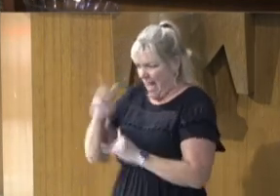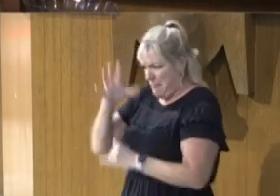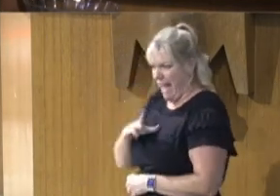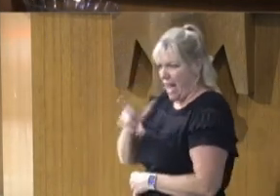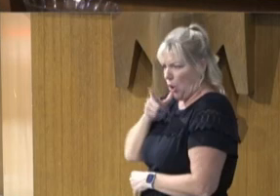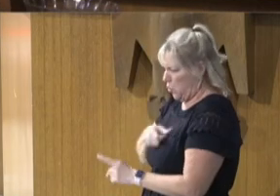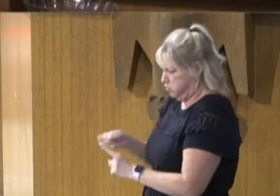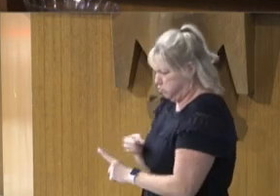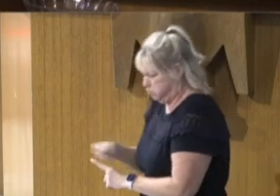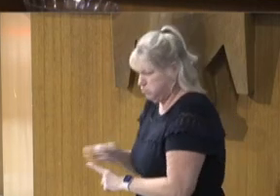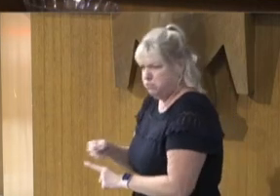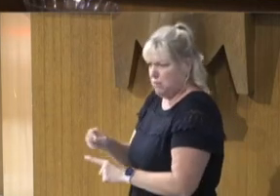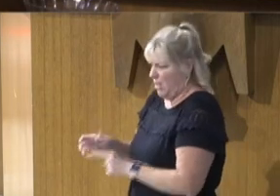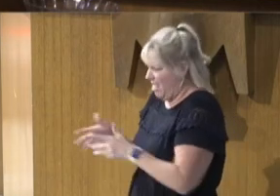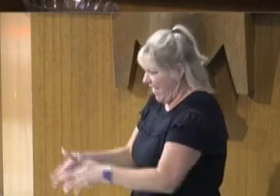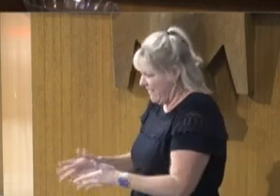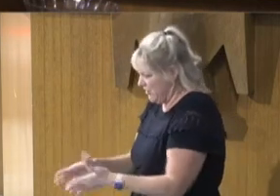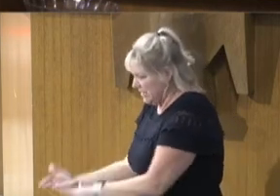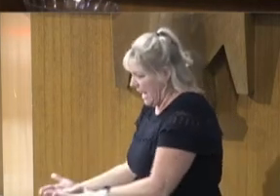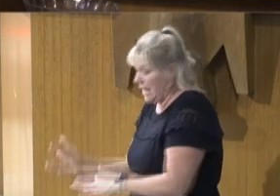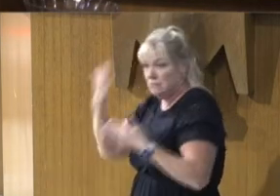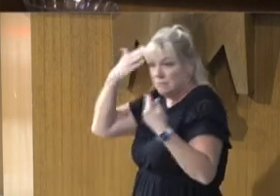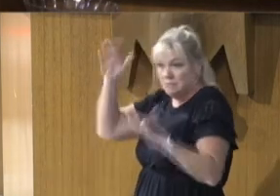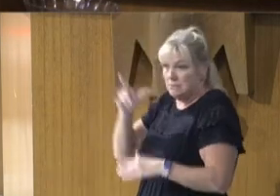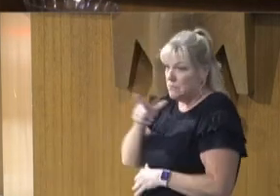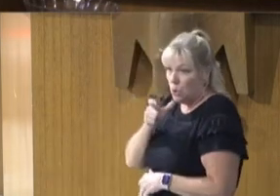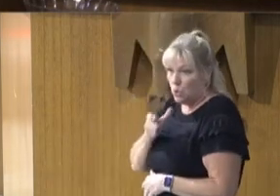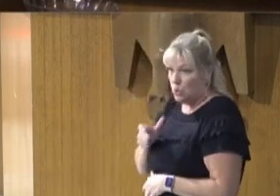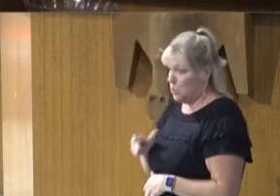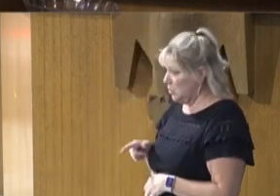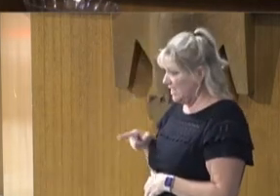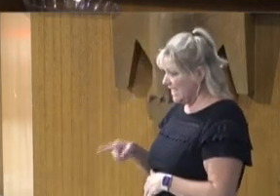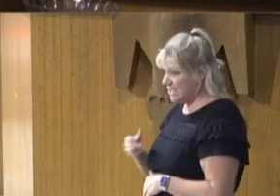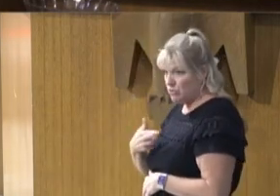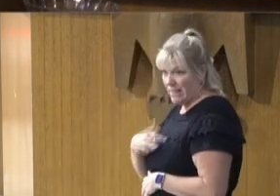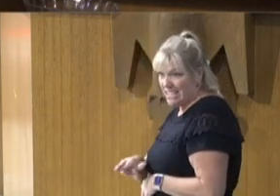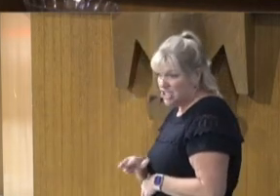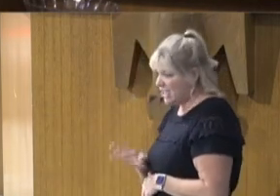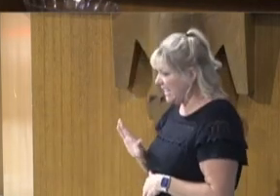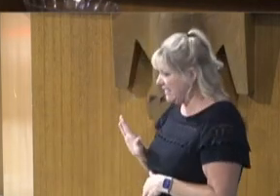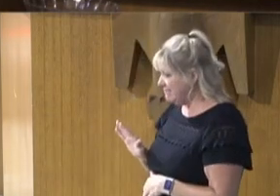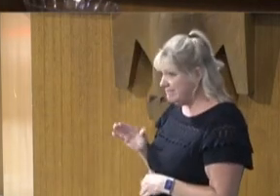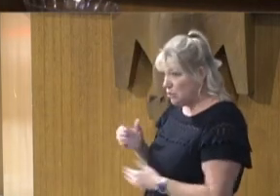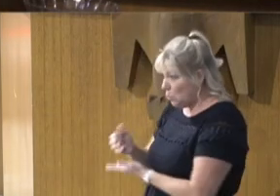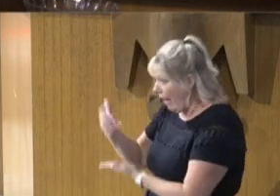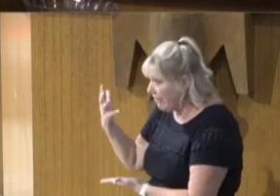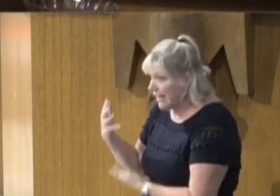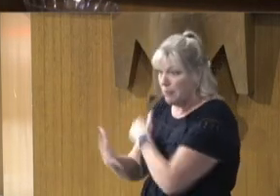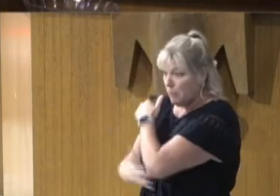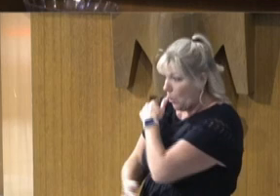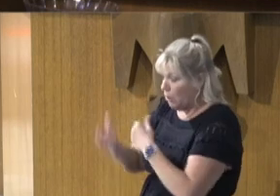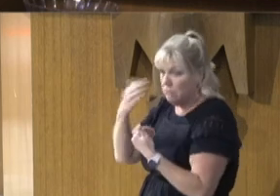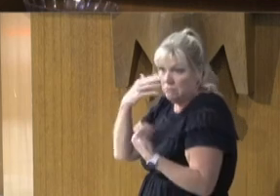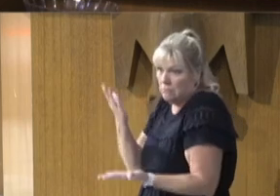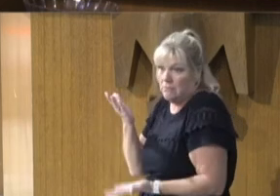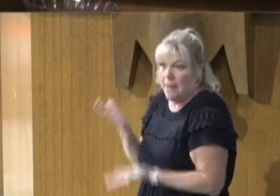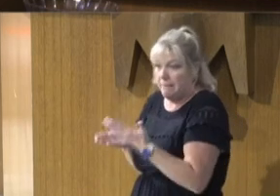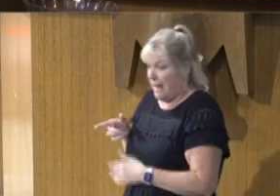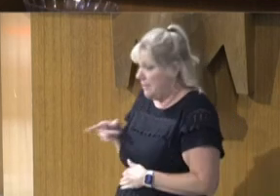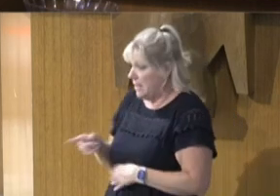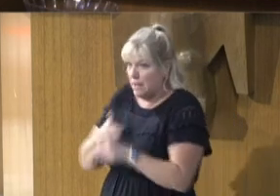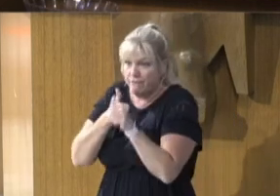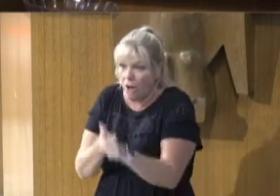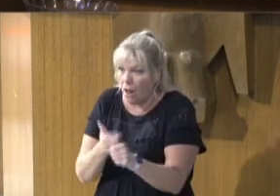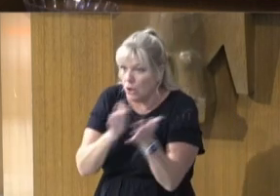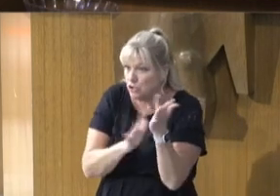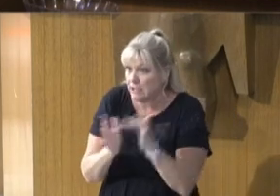his social class. We don't know his ethnicity. We don't know his religion. He could have been a disciple of Jesus. He could have been